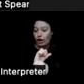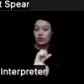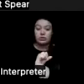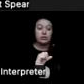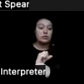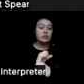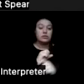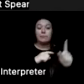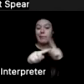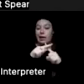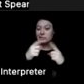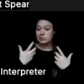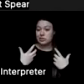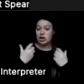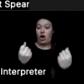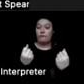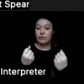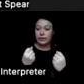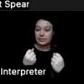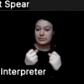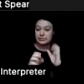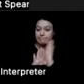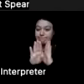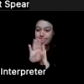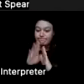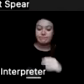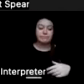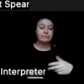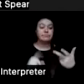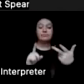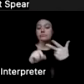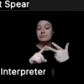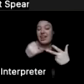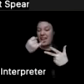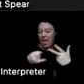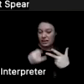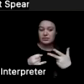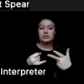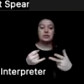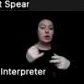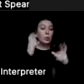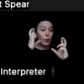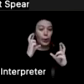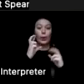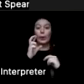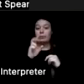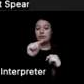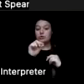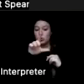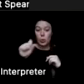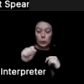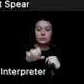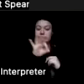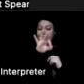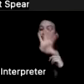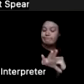then finally, we hope that all of this discussion and these tools and exchange of ideas will give